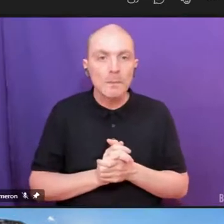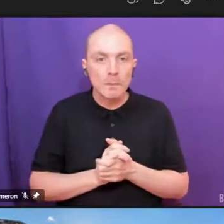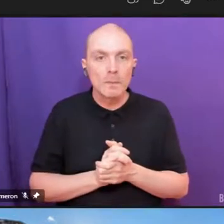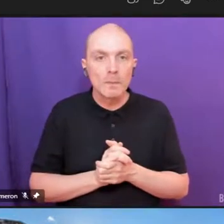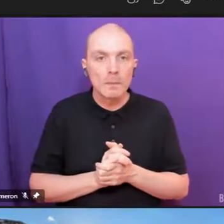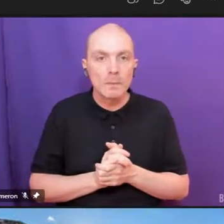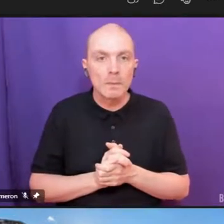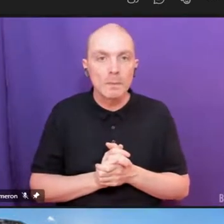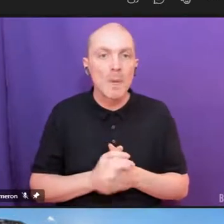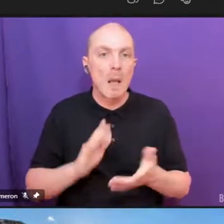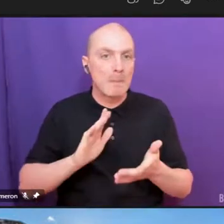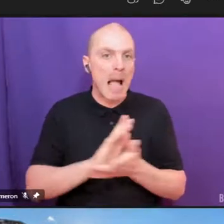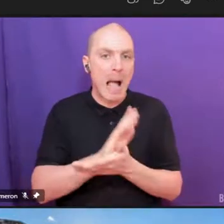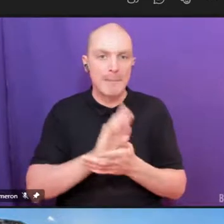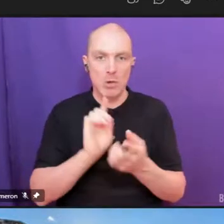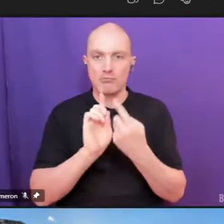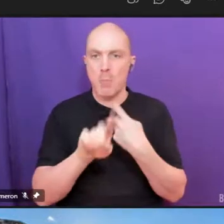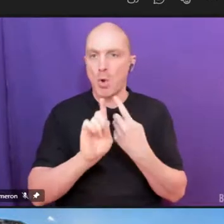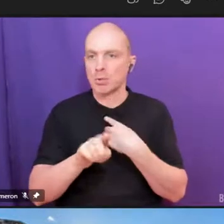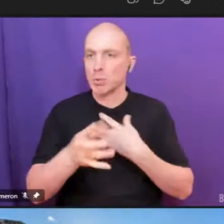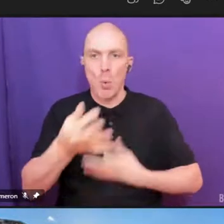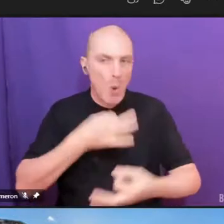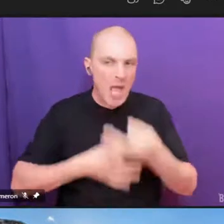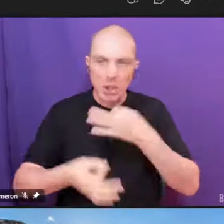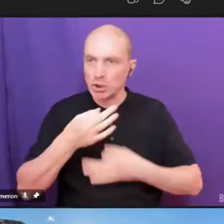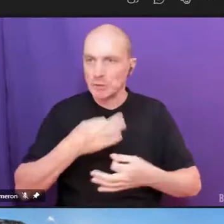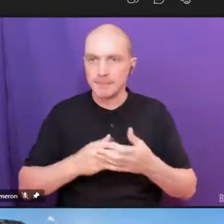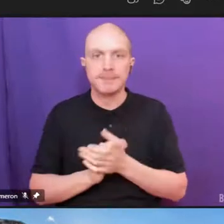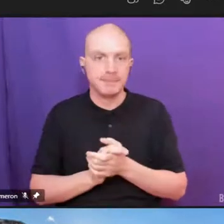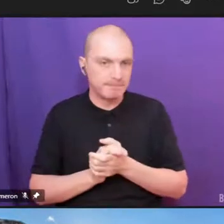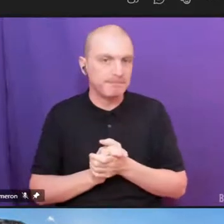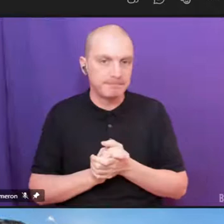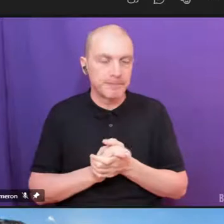that presentation. Thank you, Chair. Thanks, Andrew.